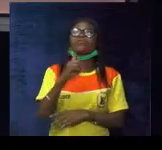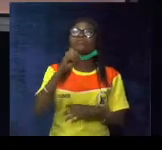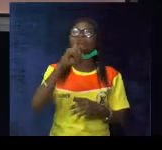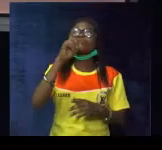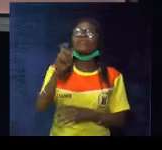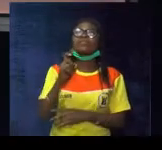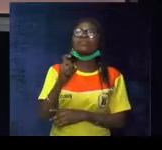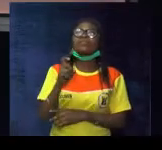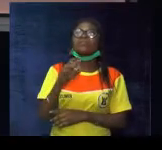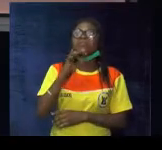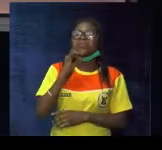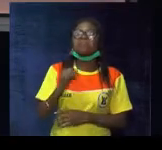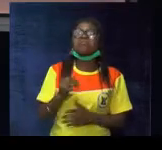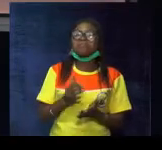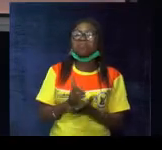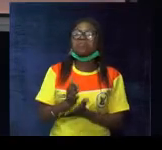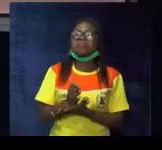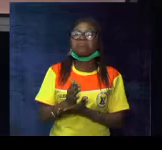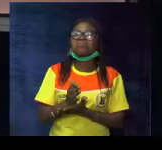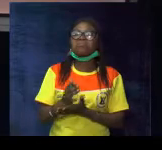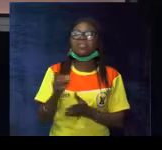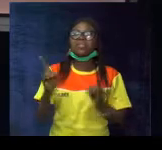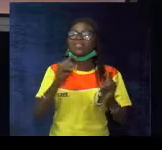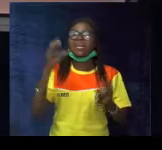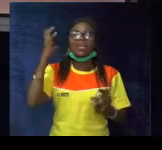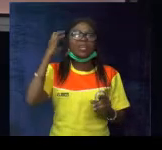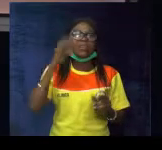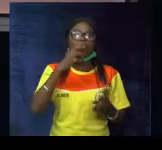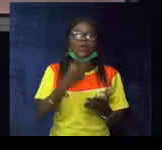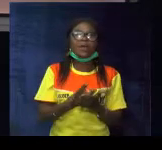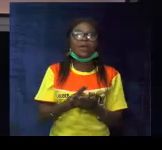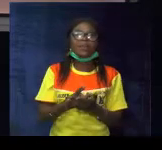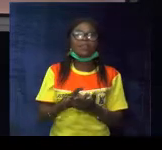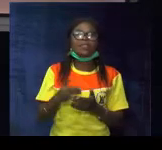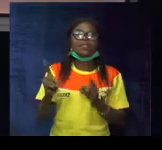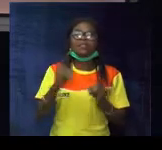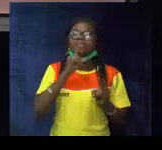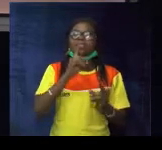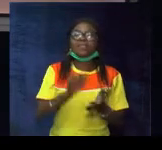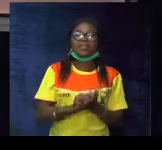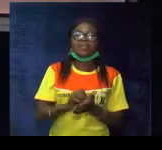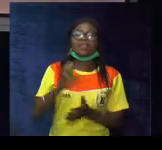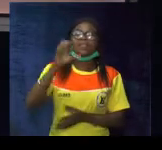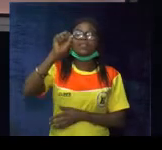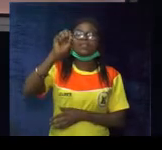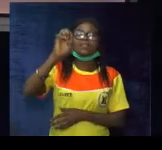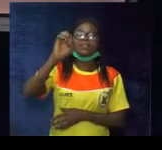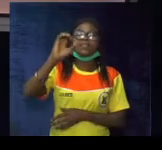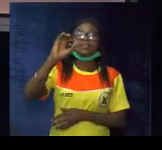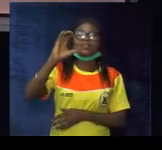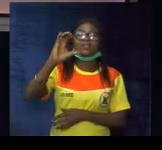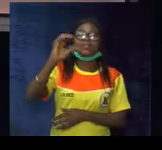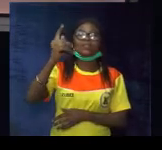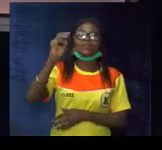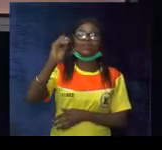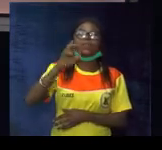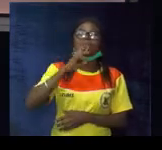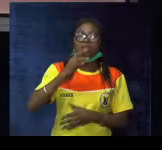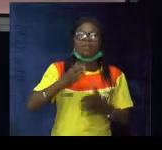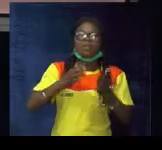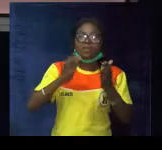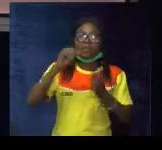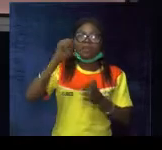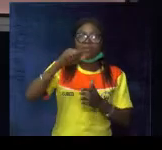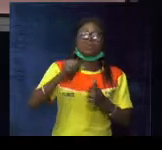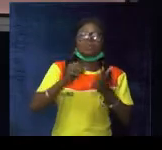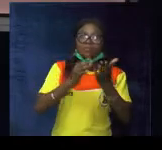what? Easy, right? Did I hear you well? Did you say sector? Of course it's a sector because you have